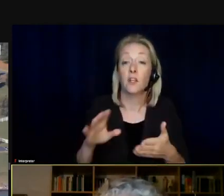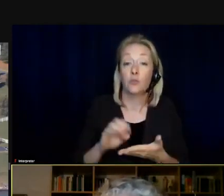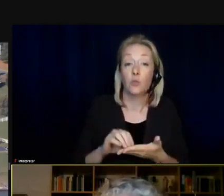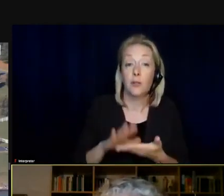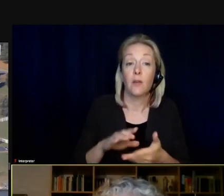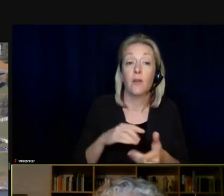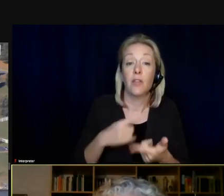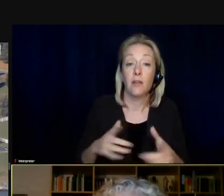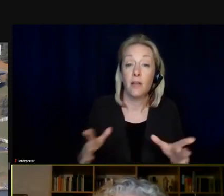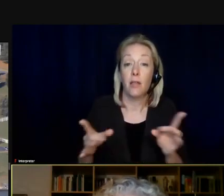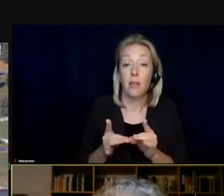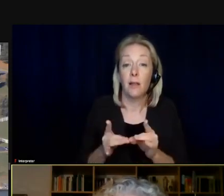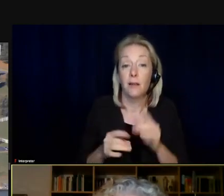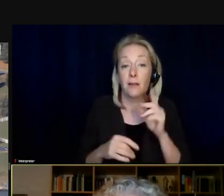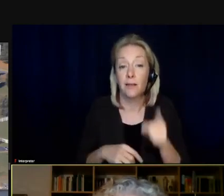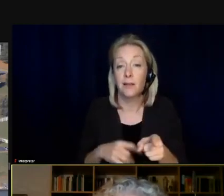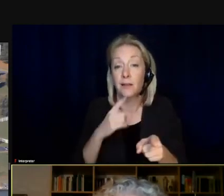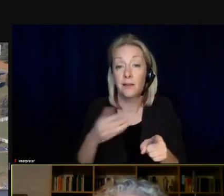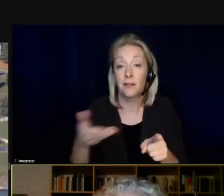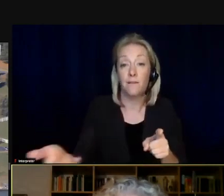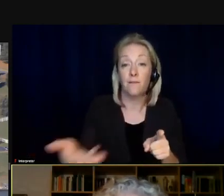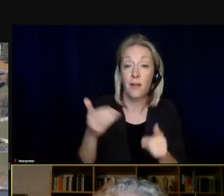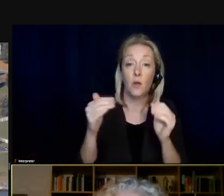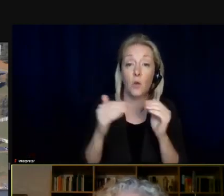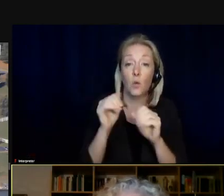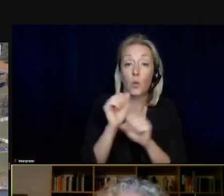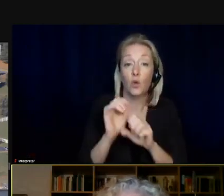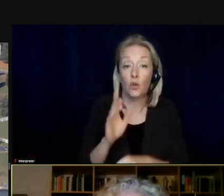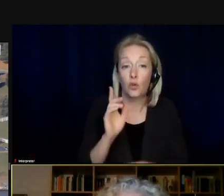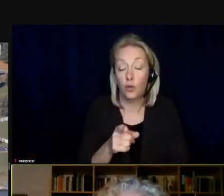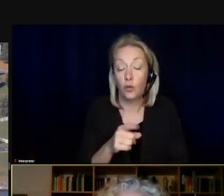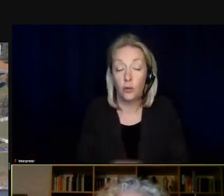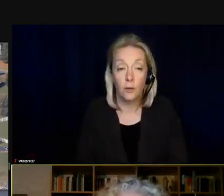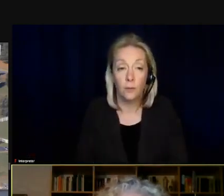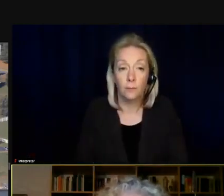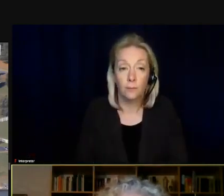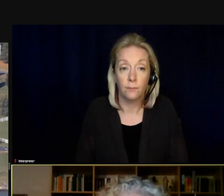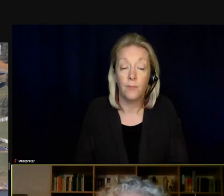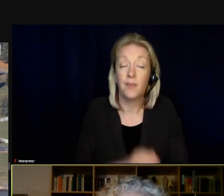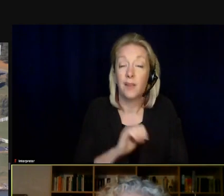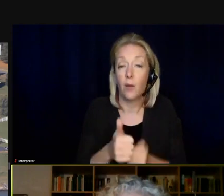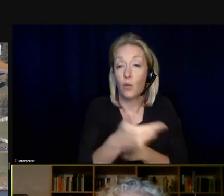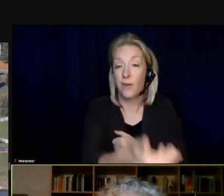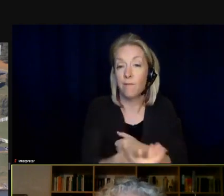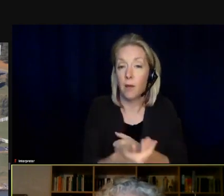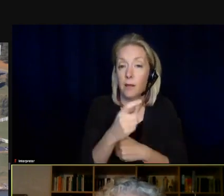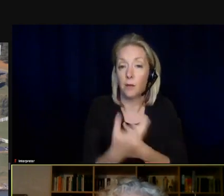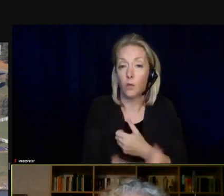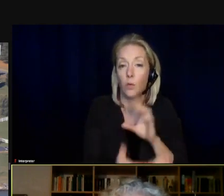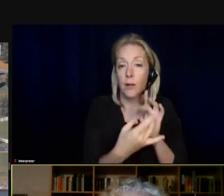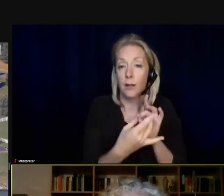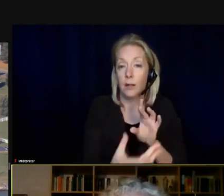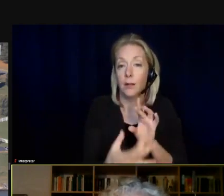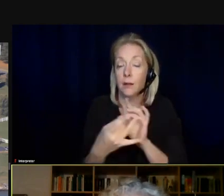click on here, invite a colleague, this is how you invite people to link with you.